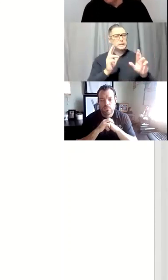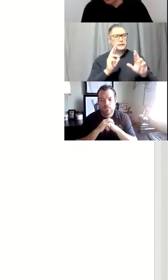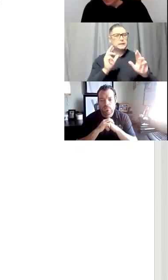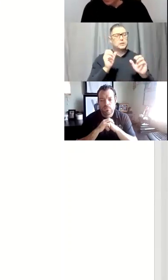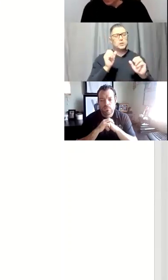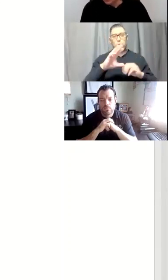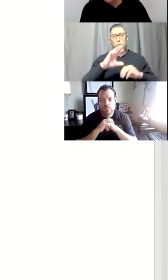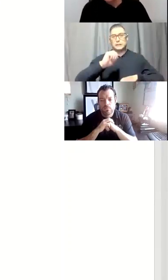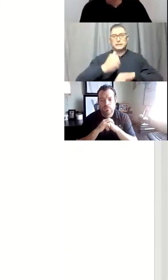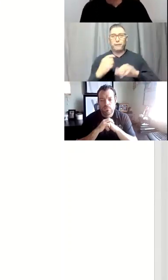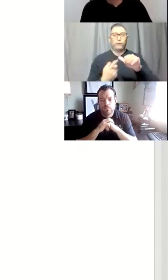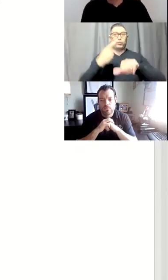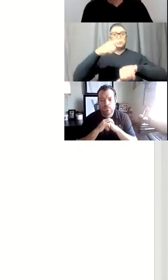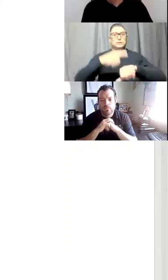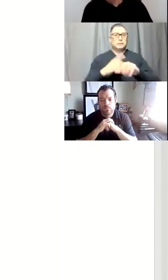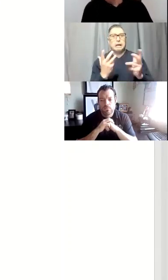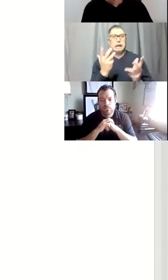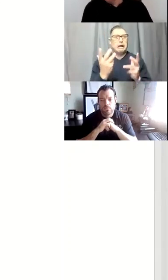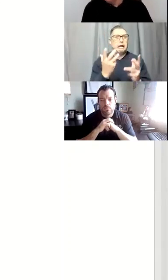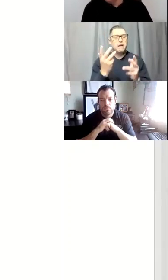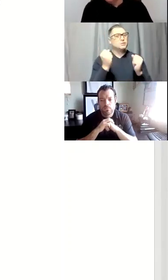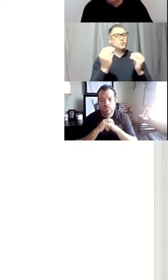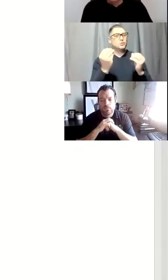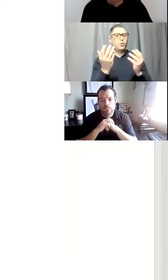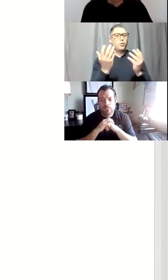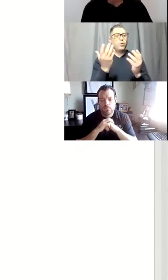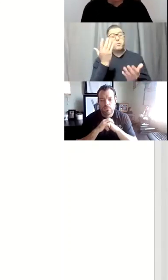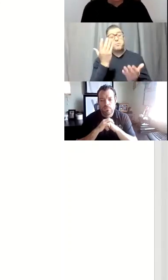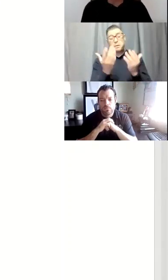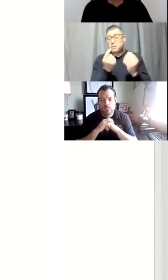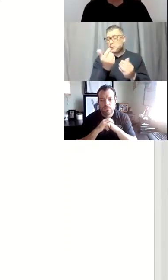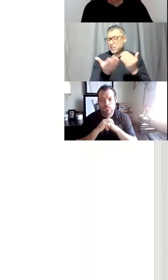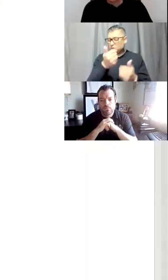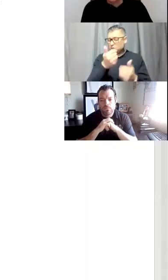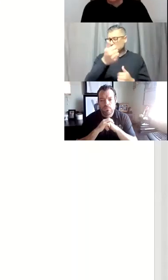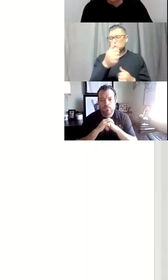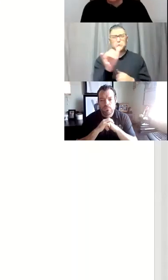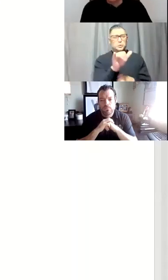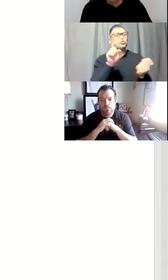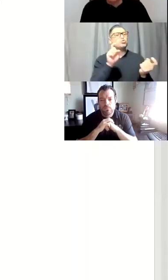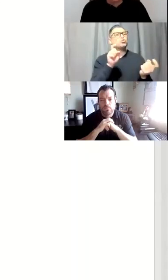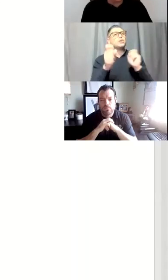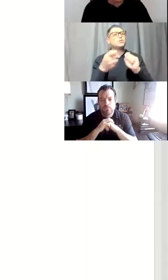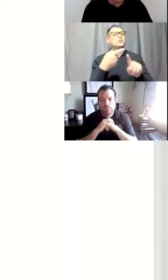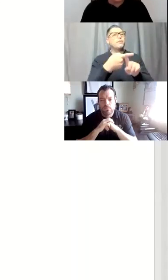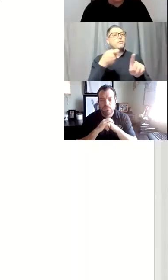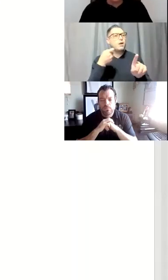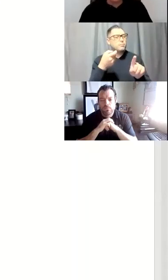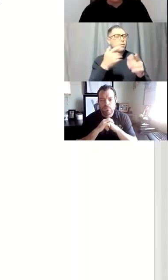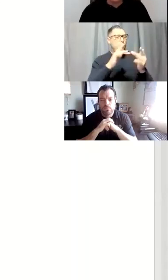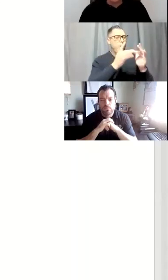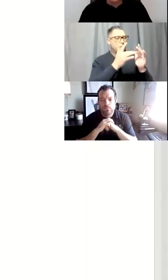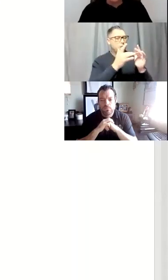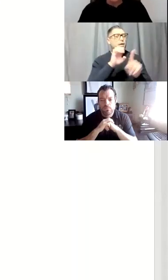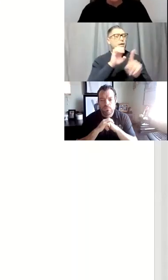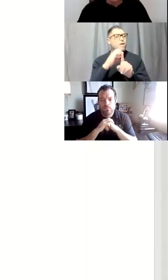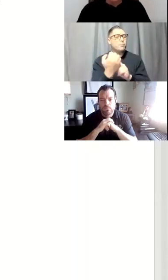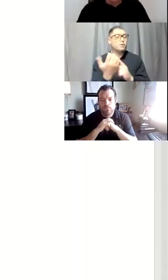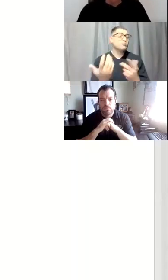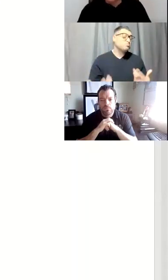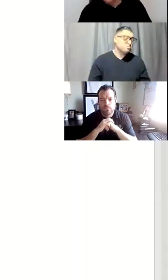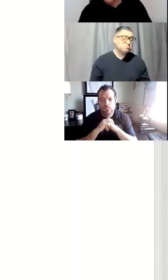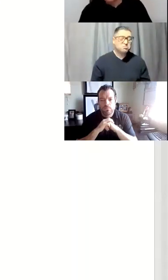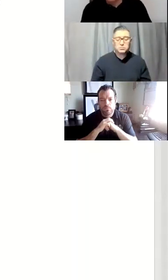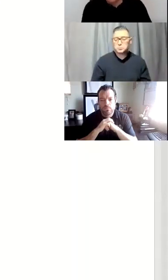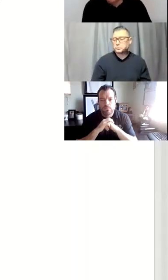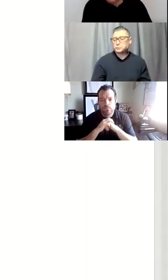first level 1 course. So it made it a bit easier to transition over to an online environment.